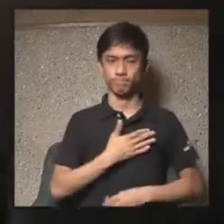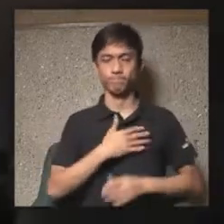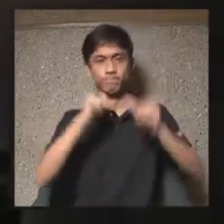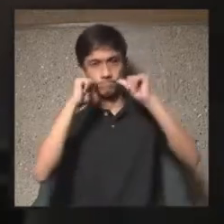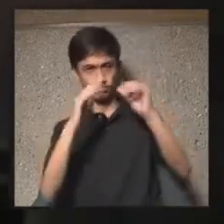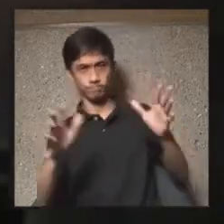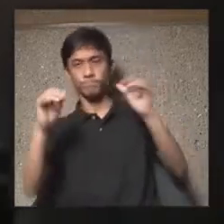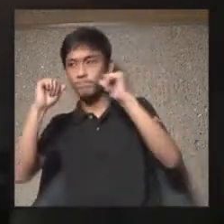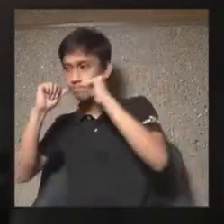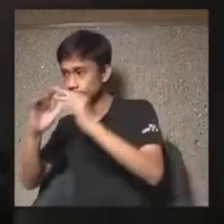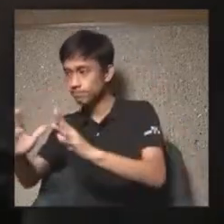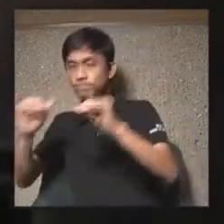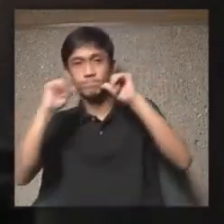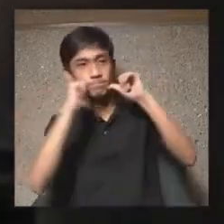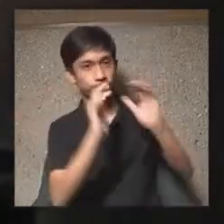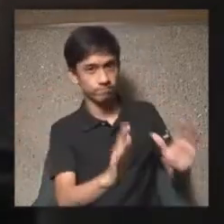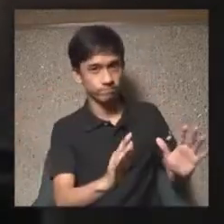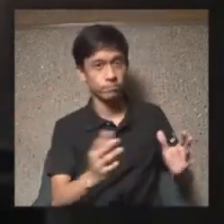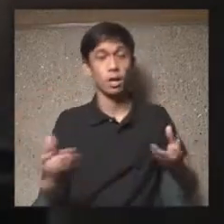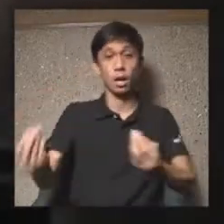a girlfriend,